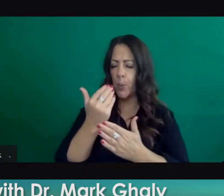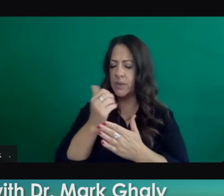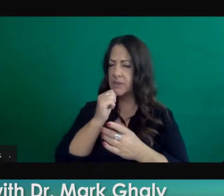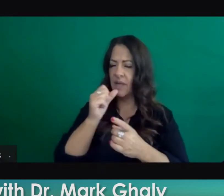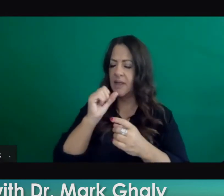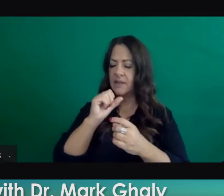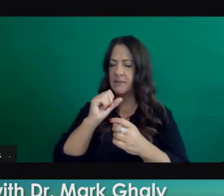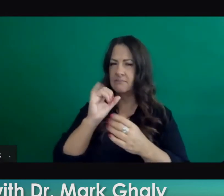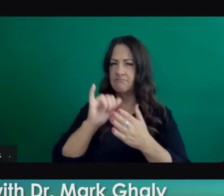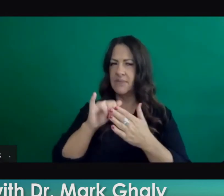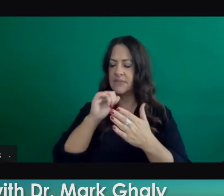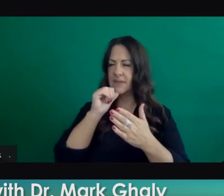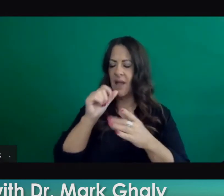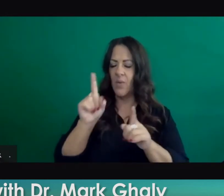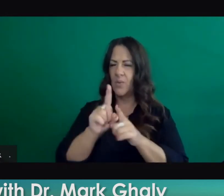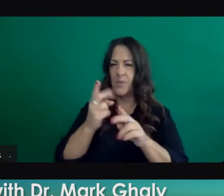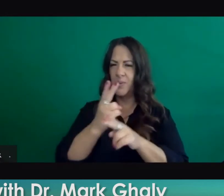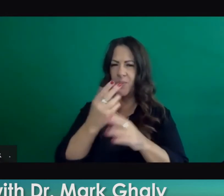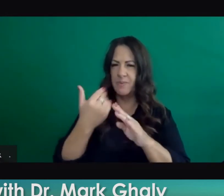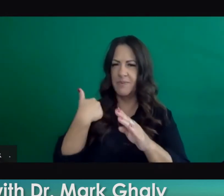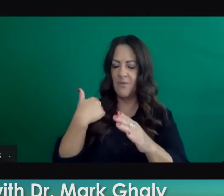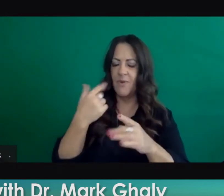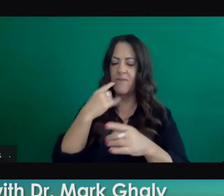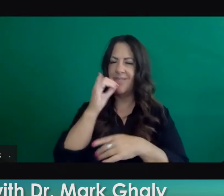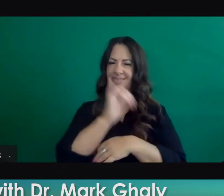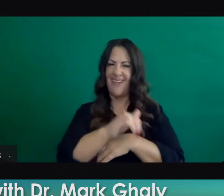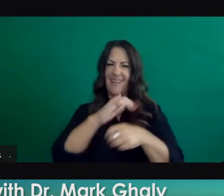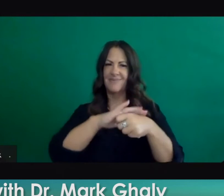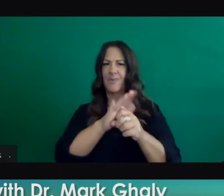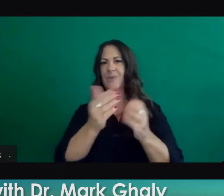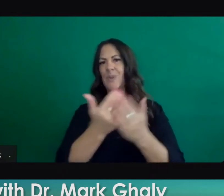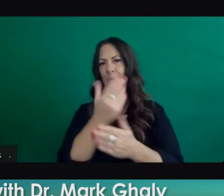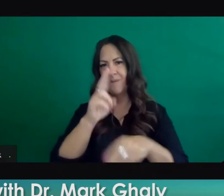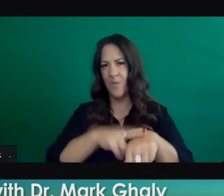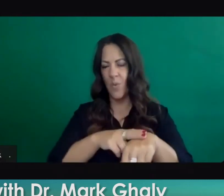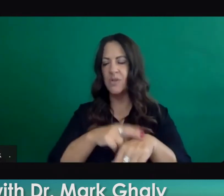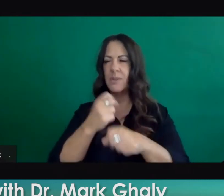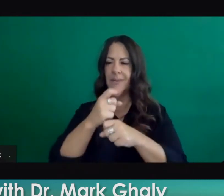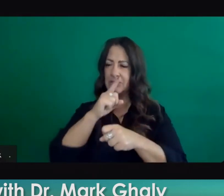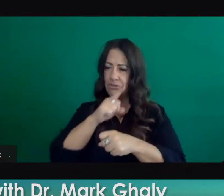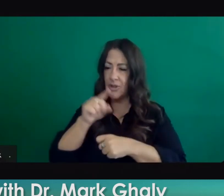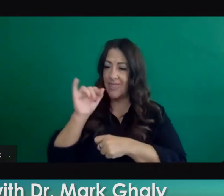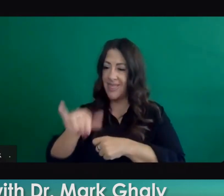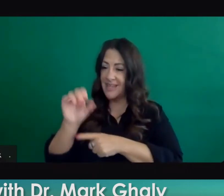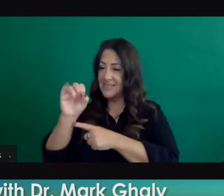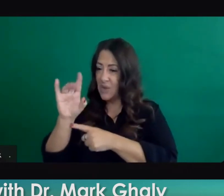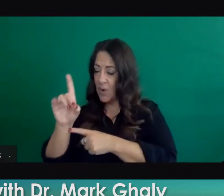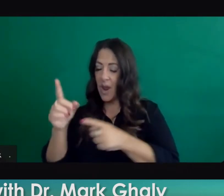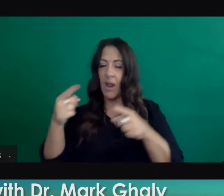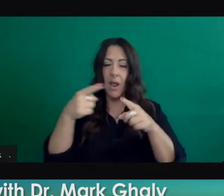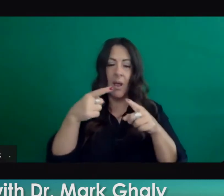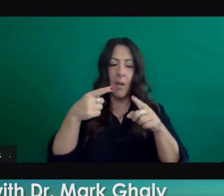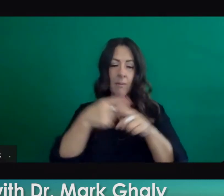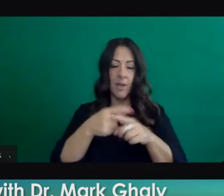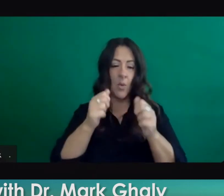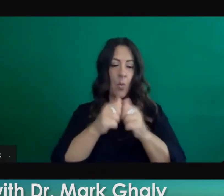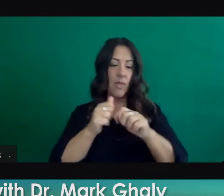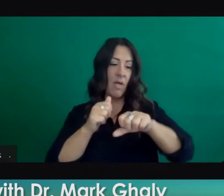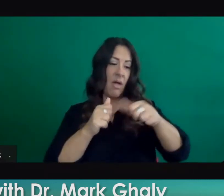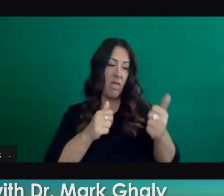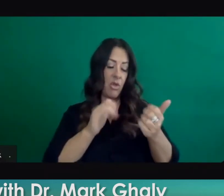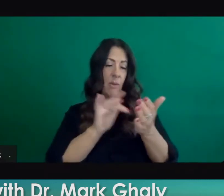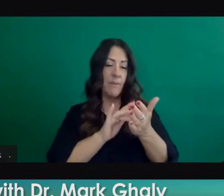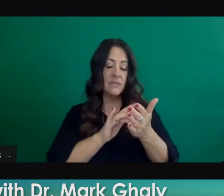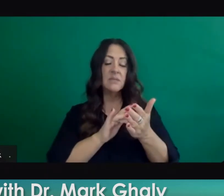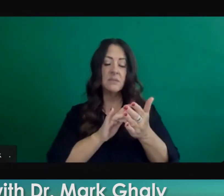tools, we expect that they will come together and complement the treatment to make sure that people who have the worst forms